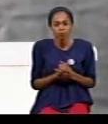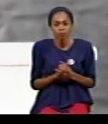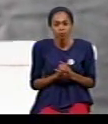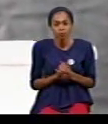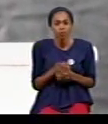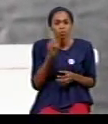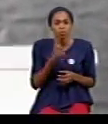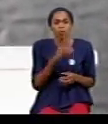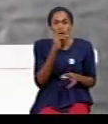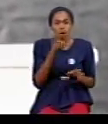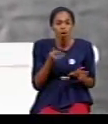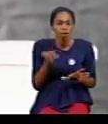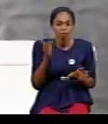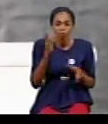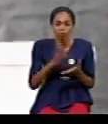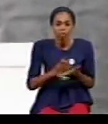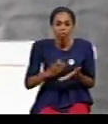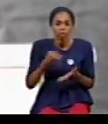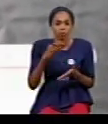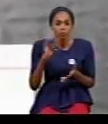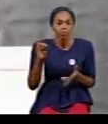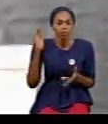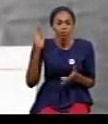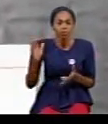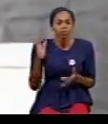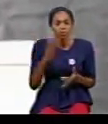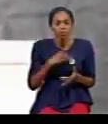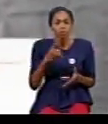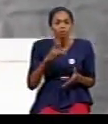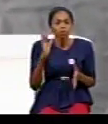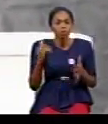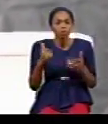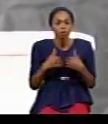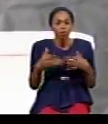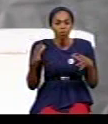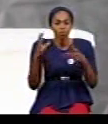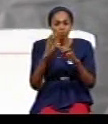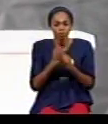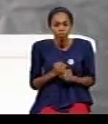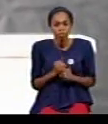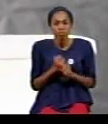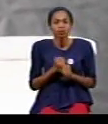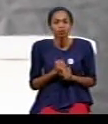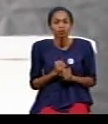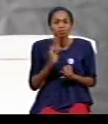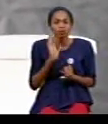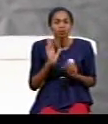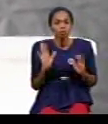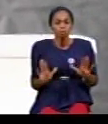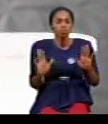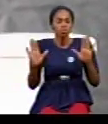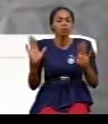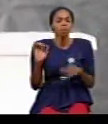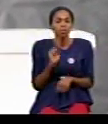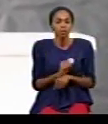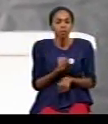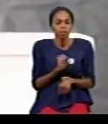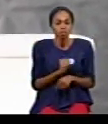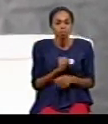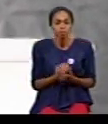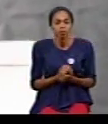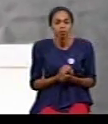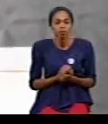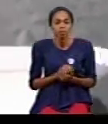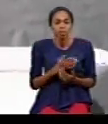testifiers that you have gotten, you have received miracle, and you have such testimony to